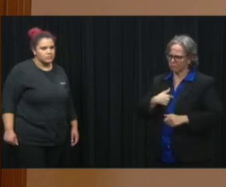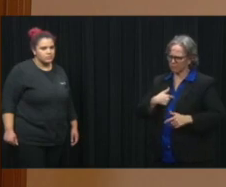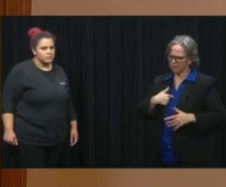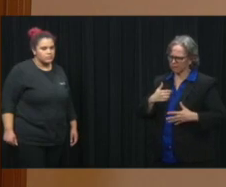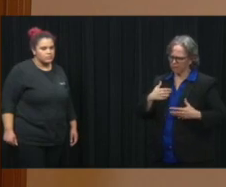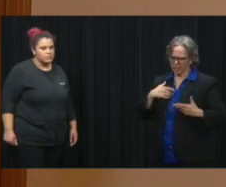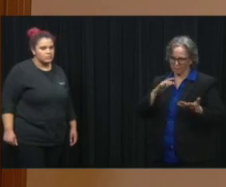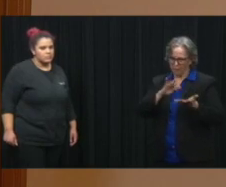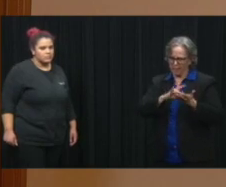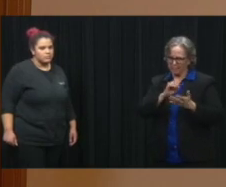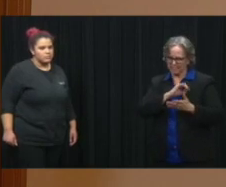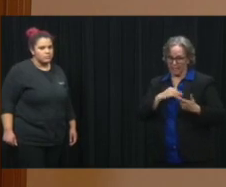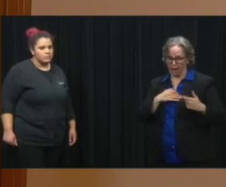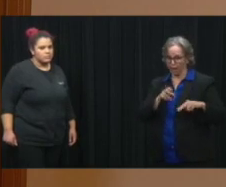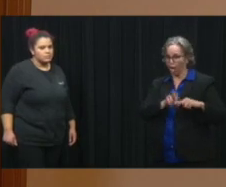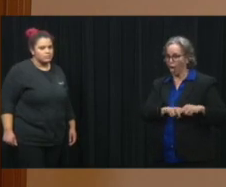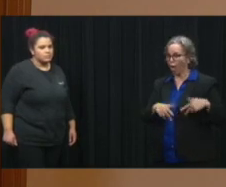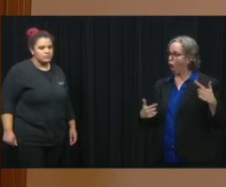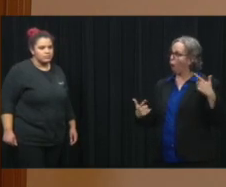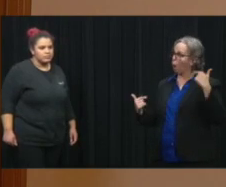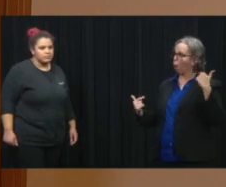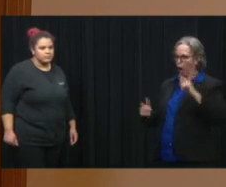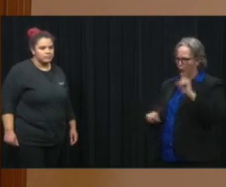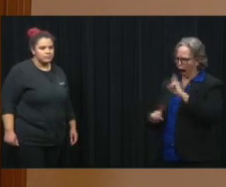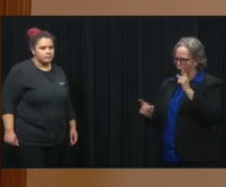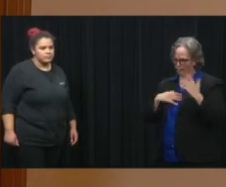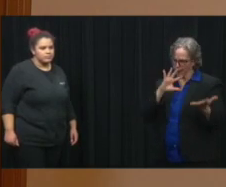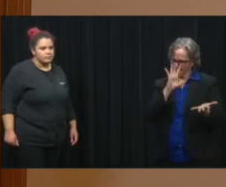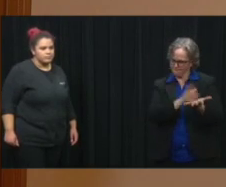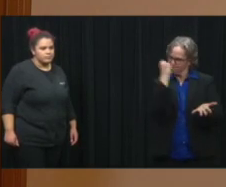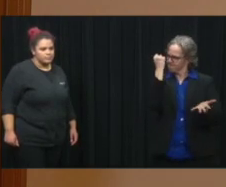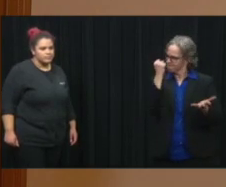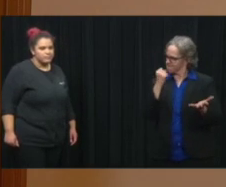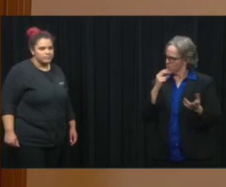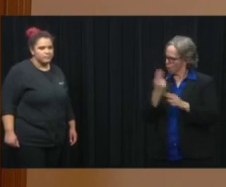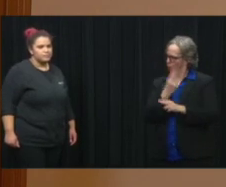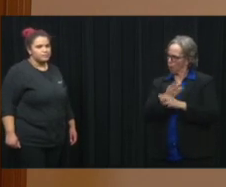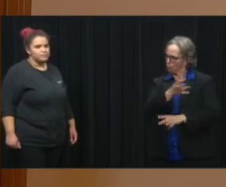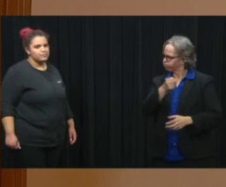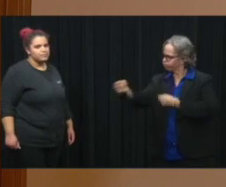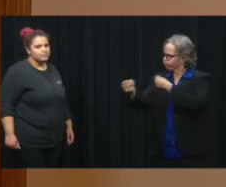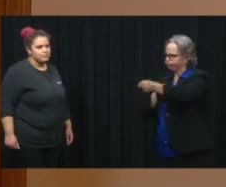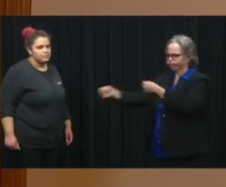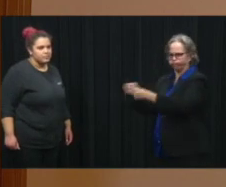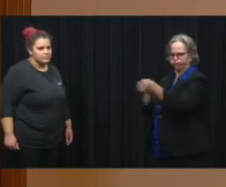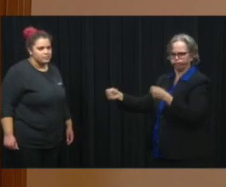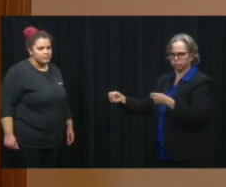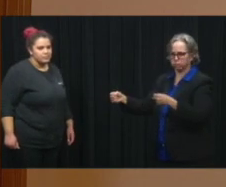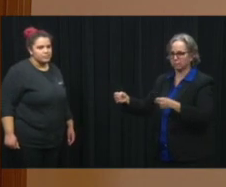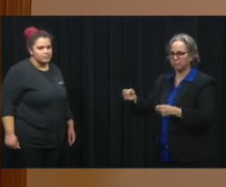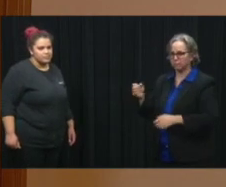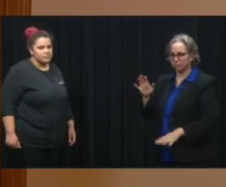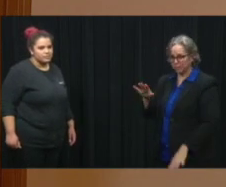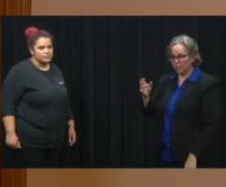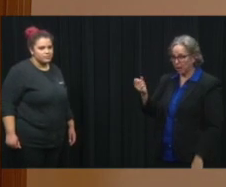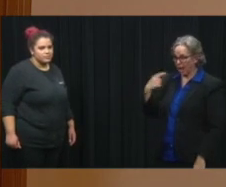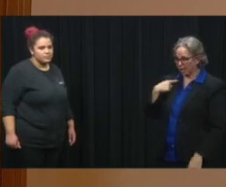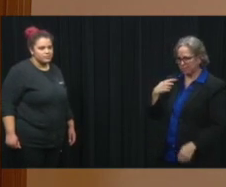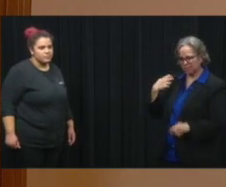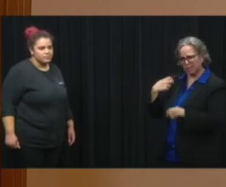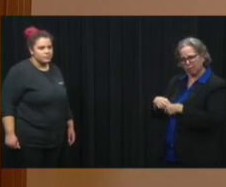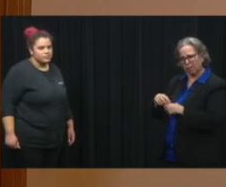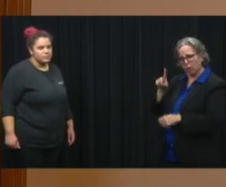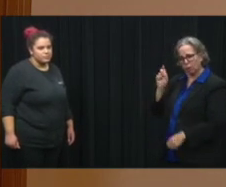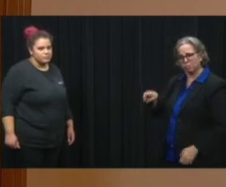say about the difficult question you just asked, there are guidelines. There are